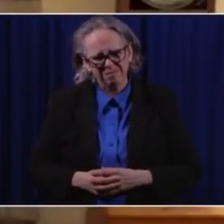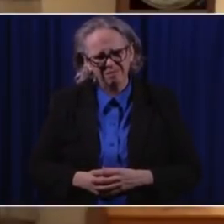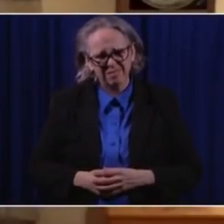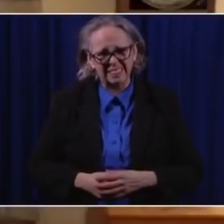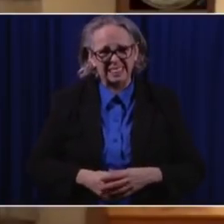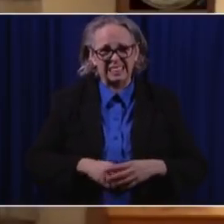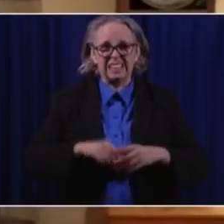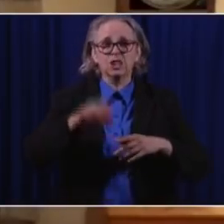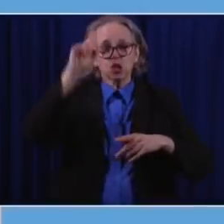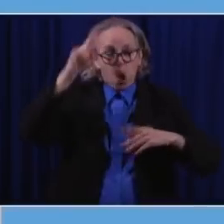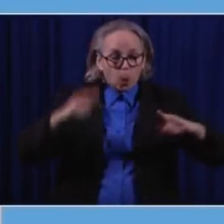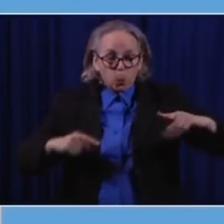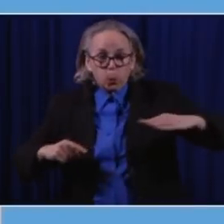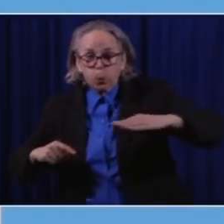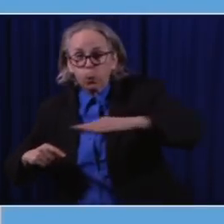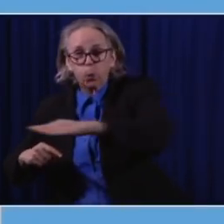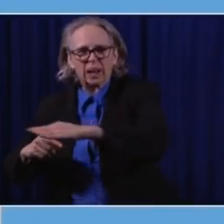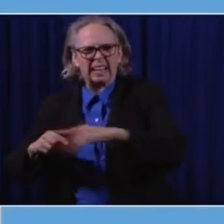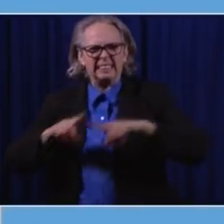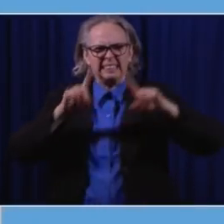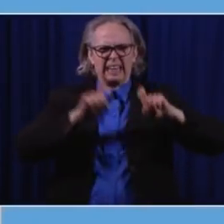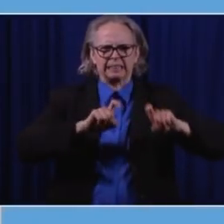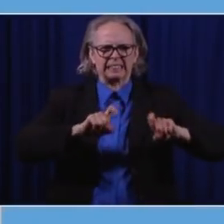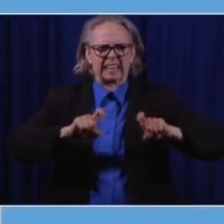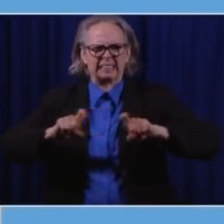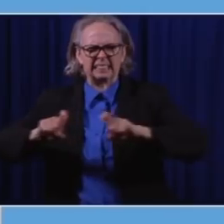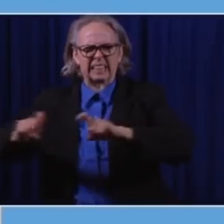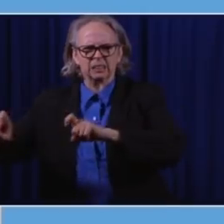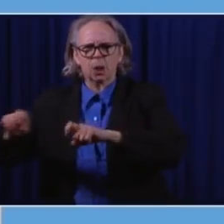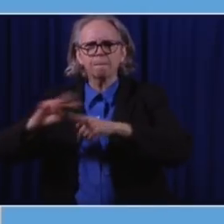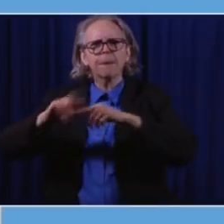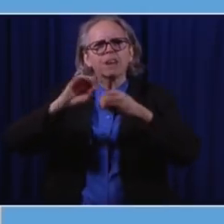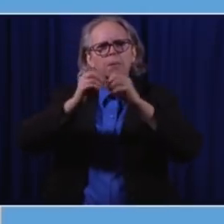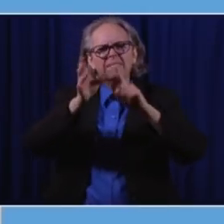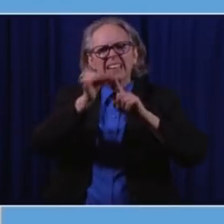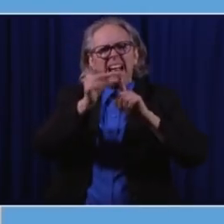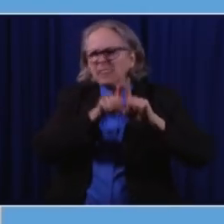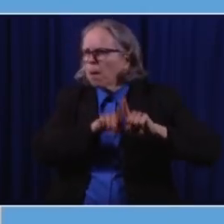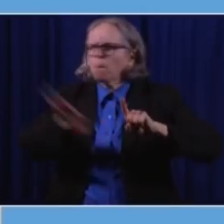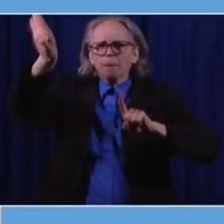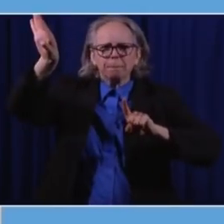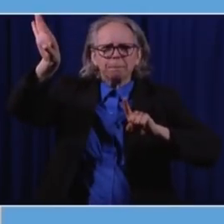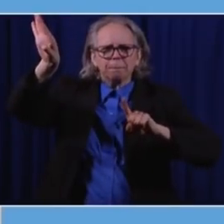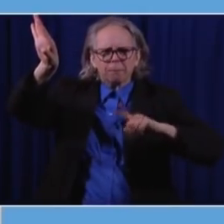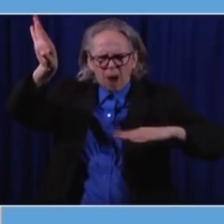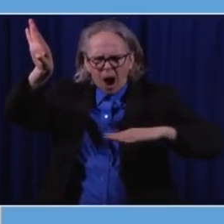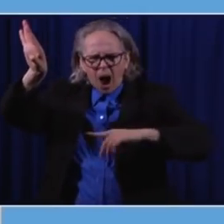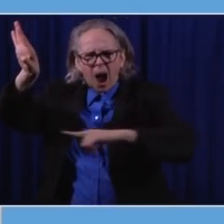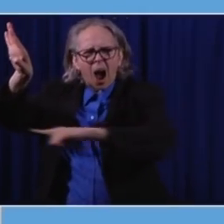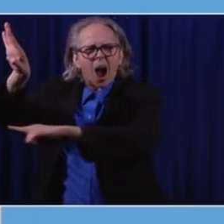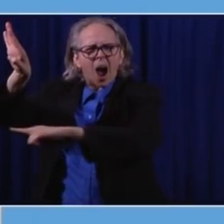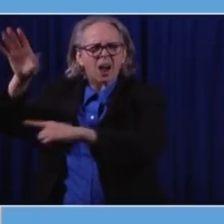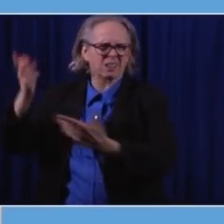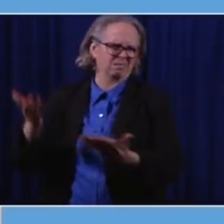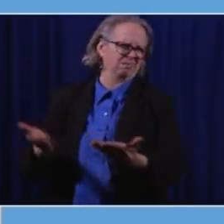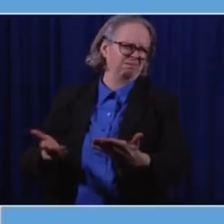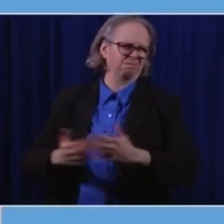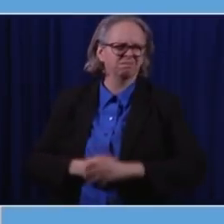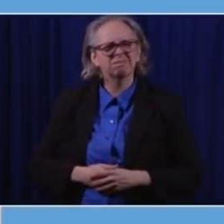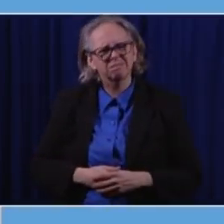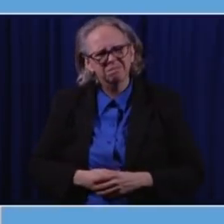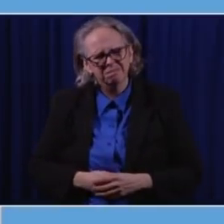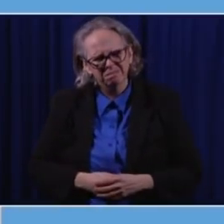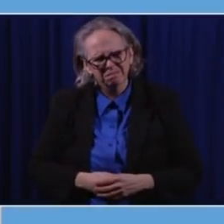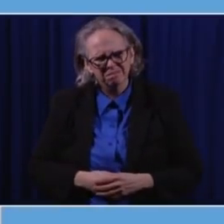So we've gone up since October 17th. We've gone up 43% in testing, which is